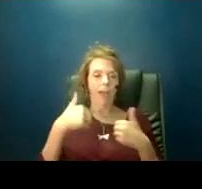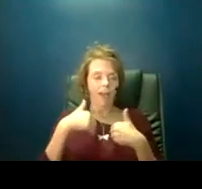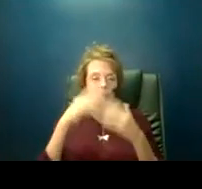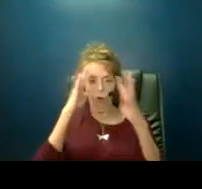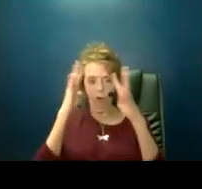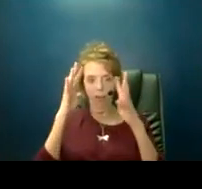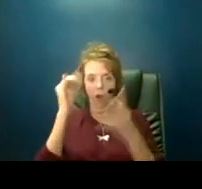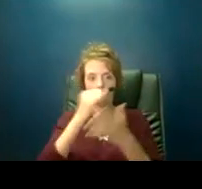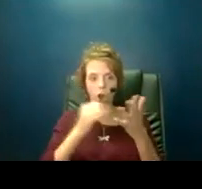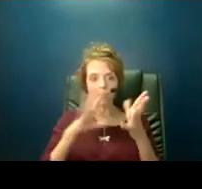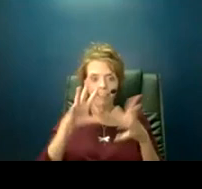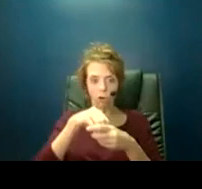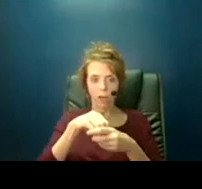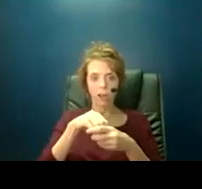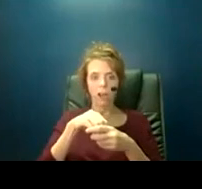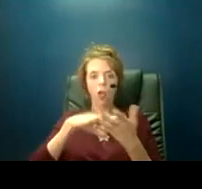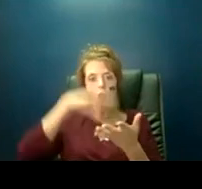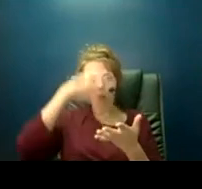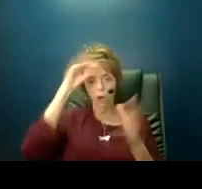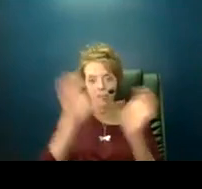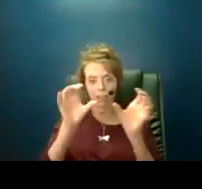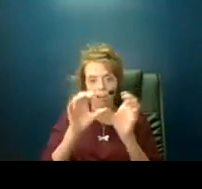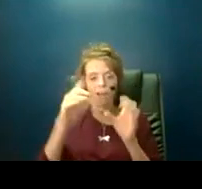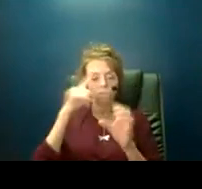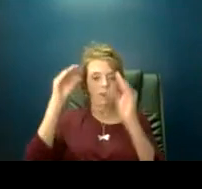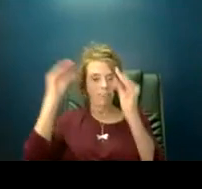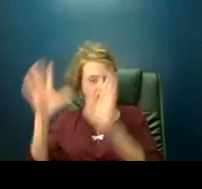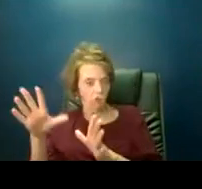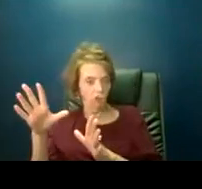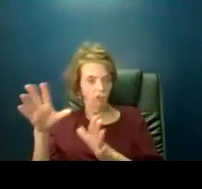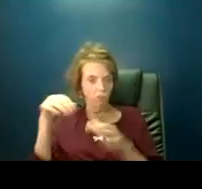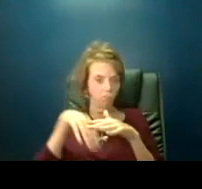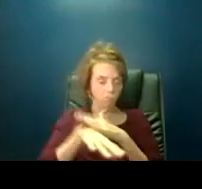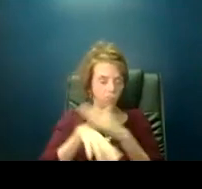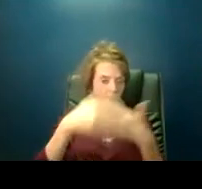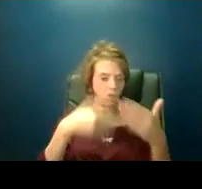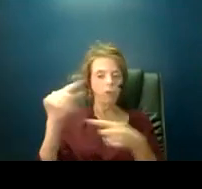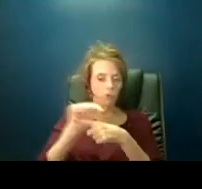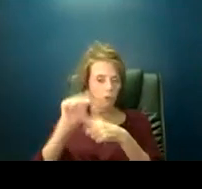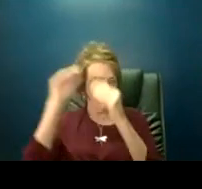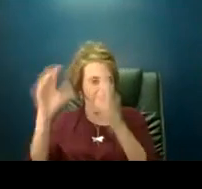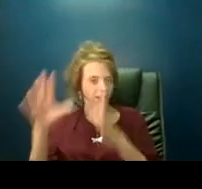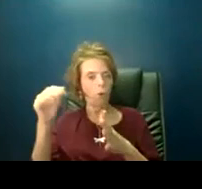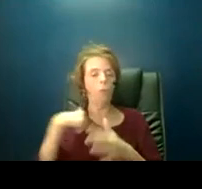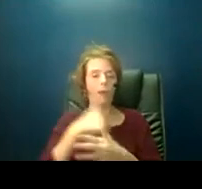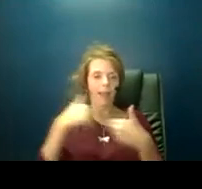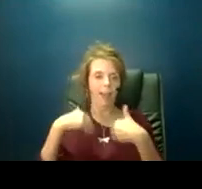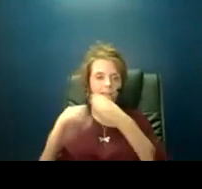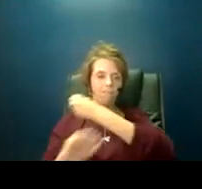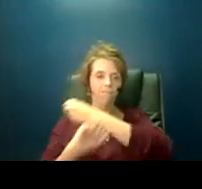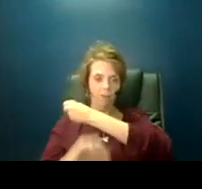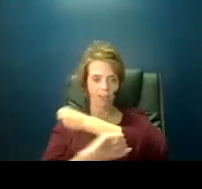created a arts integrated learning certificate that we're running teachers through. We train the teachers. We have a foundations